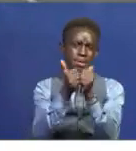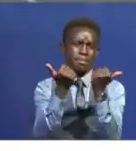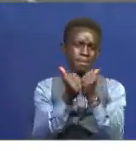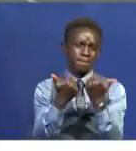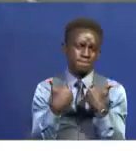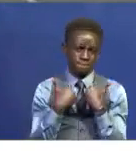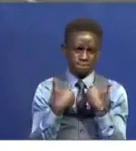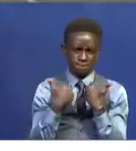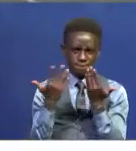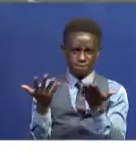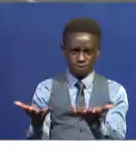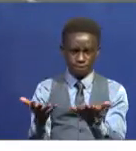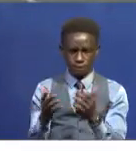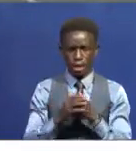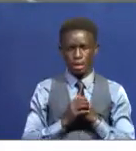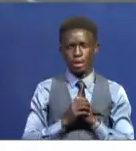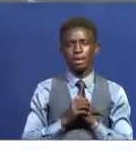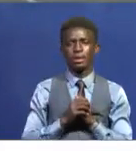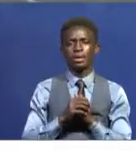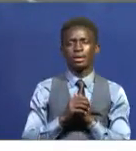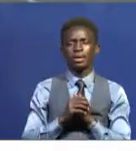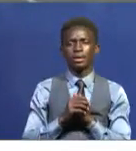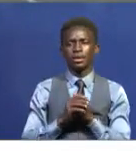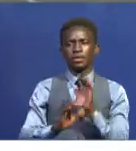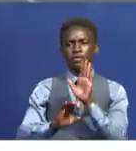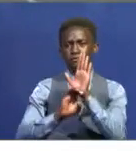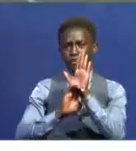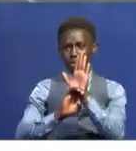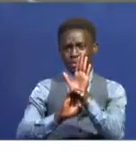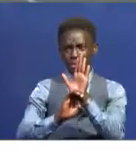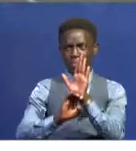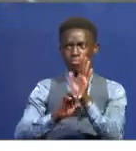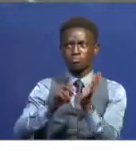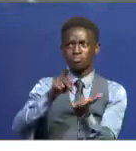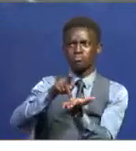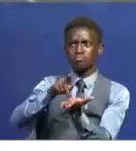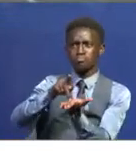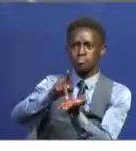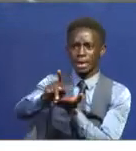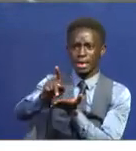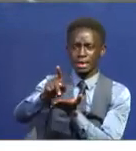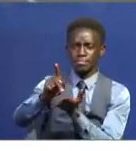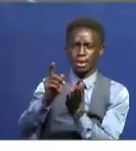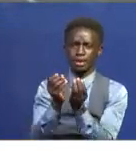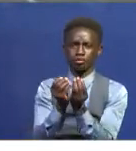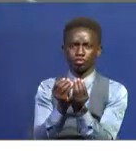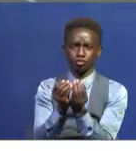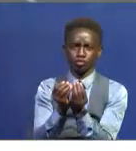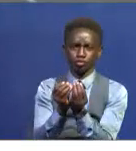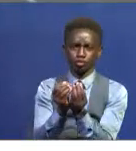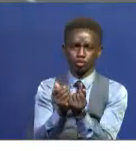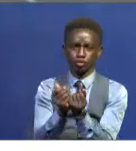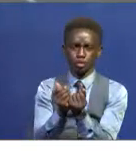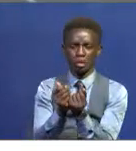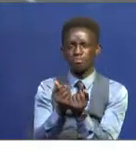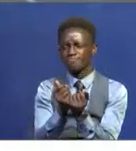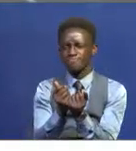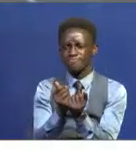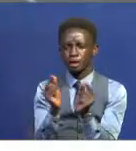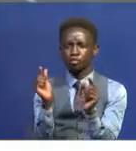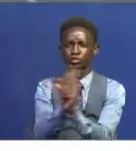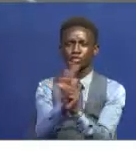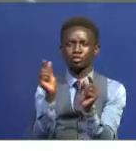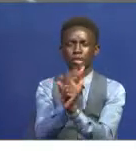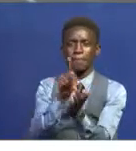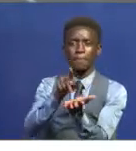of payment processing solutions via digital systems and